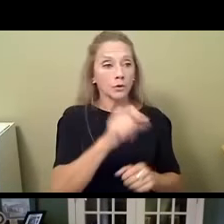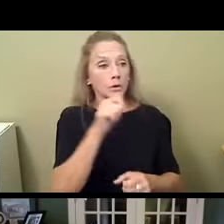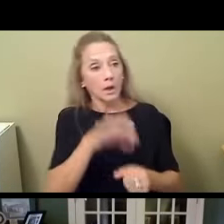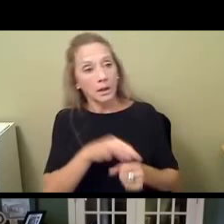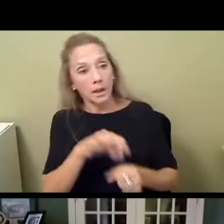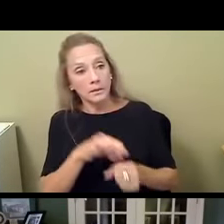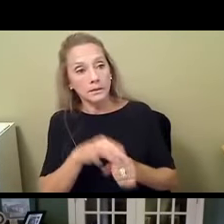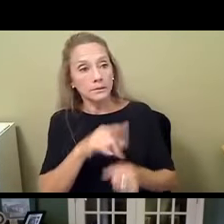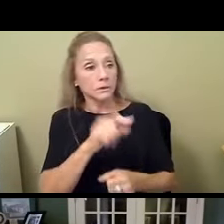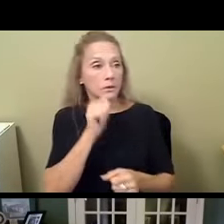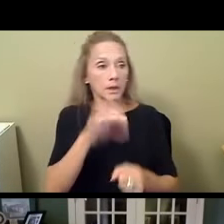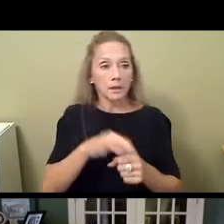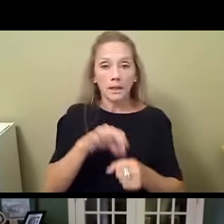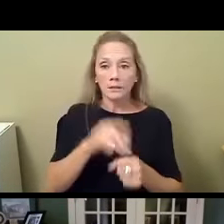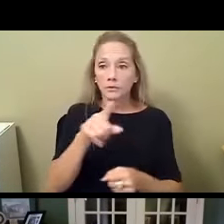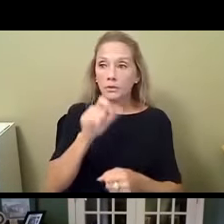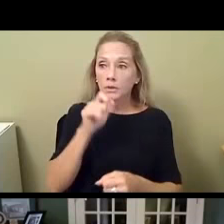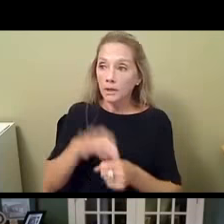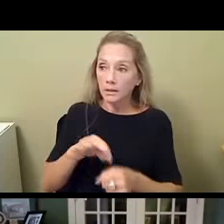officials. The